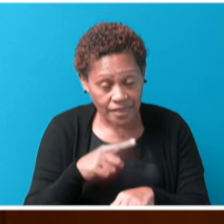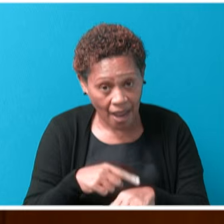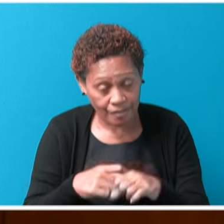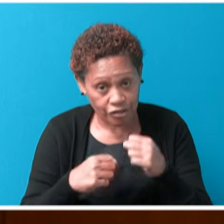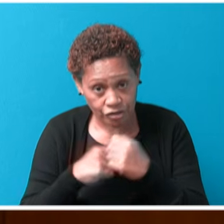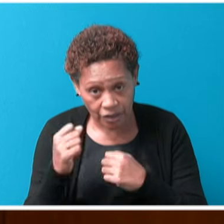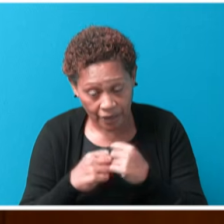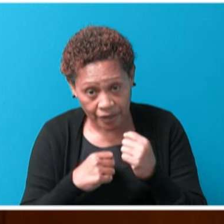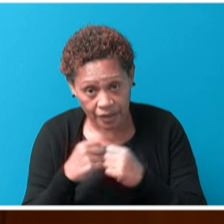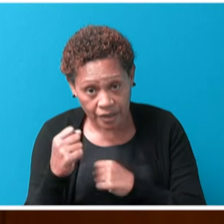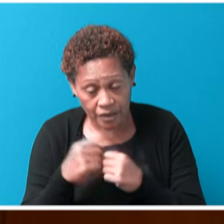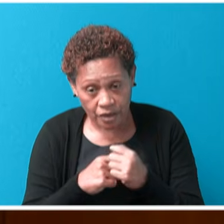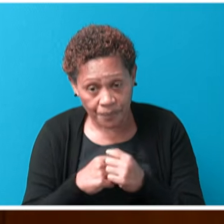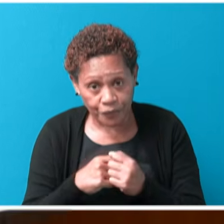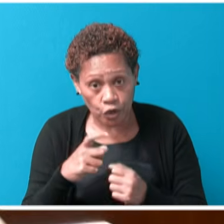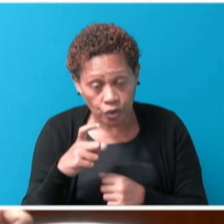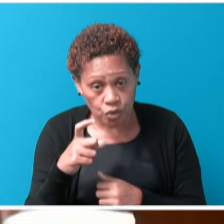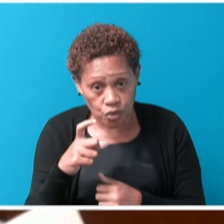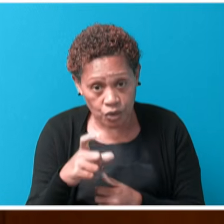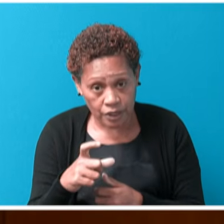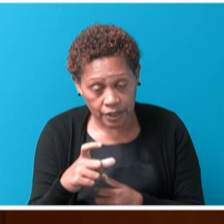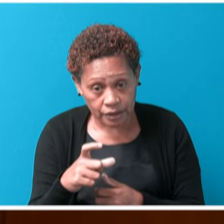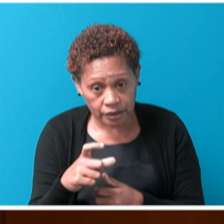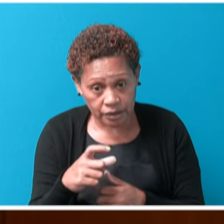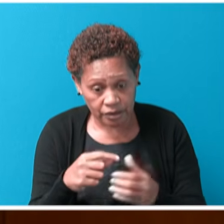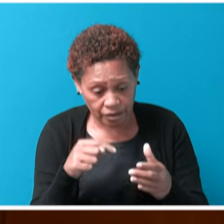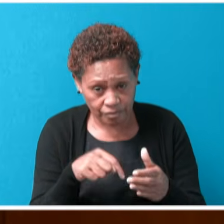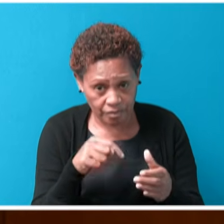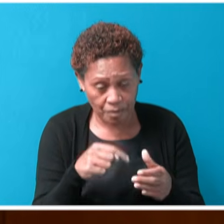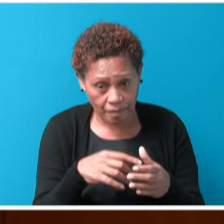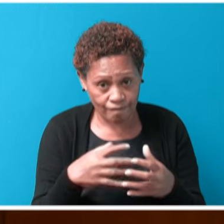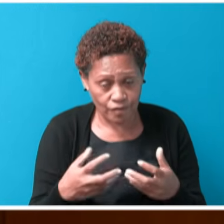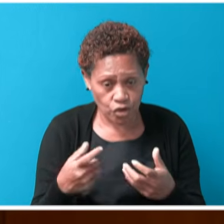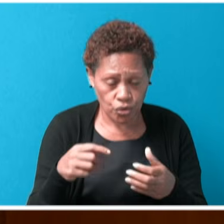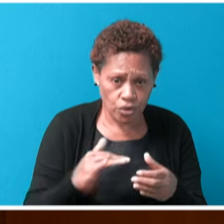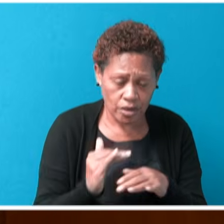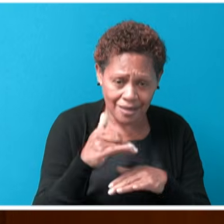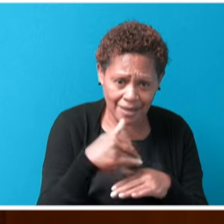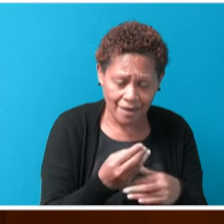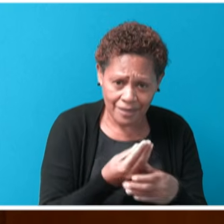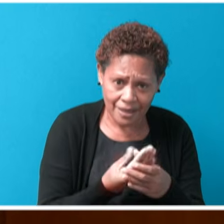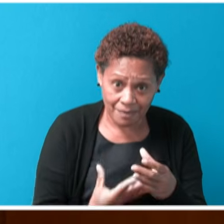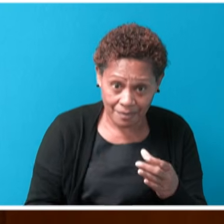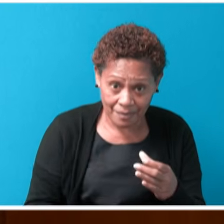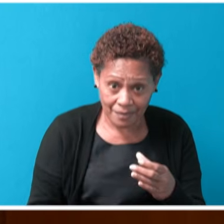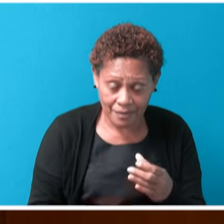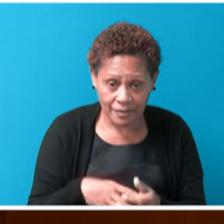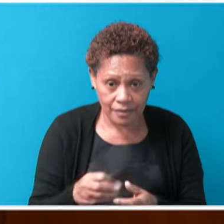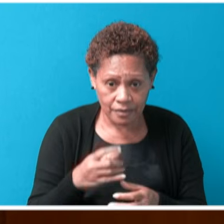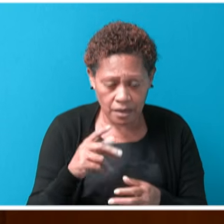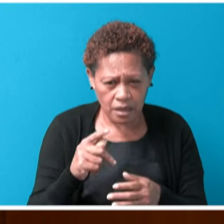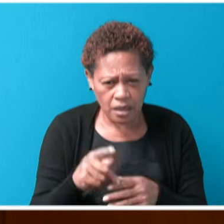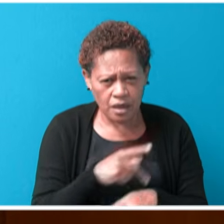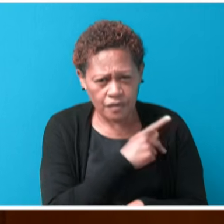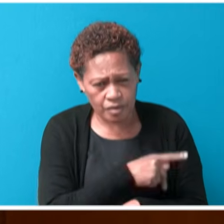efficiency, coordination, and performance gaps. The objective is clear: to build a professional, agile,